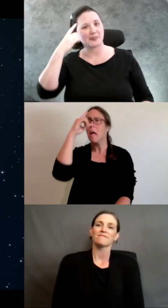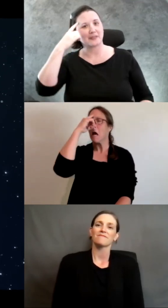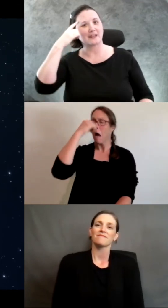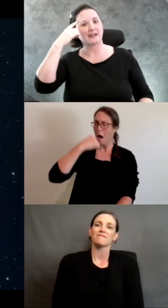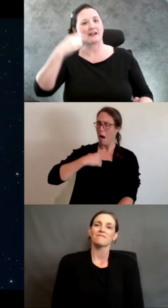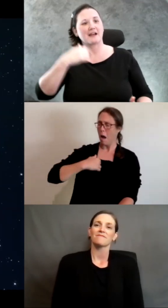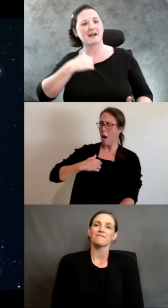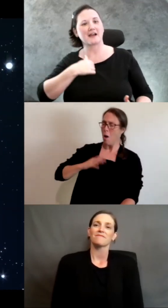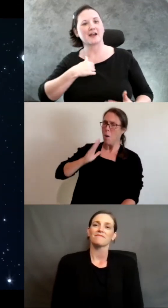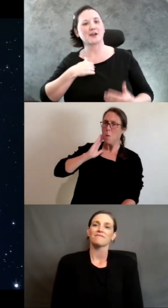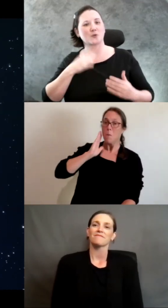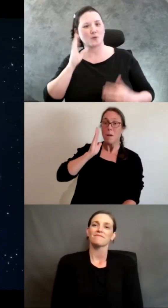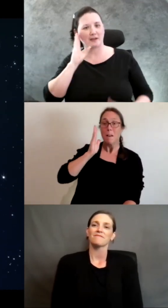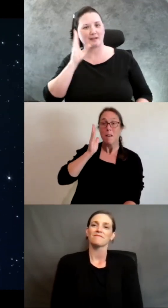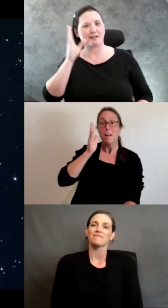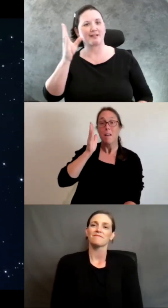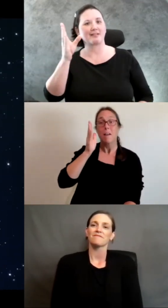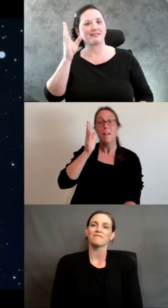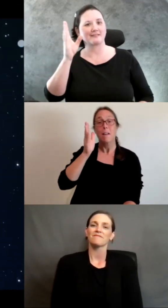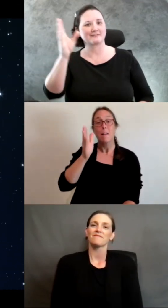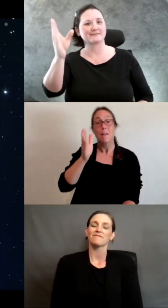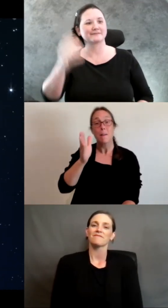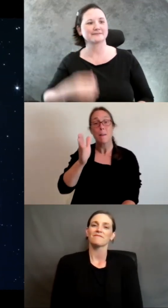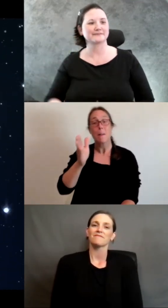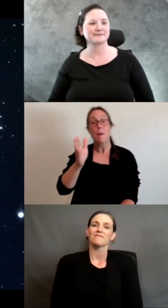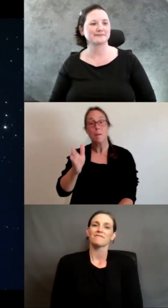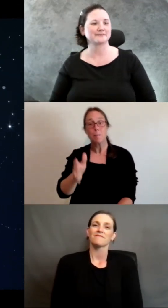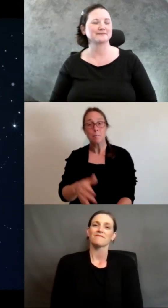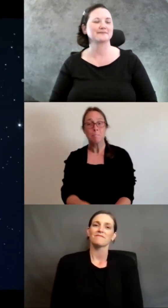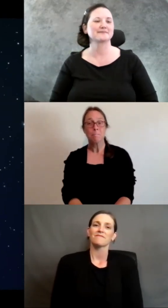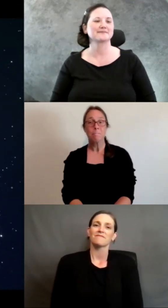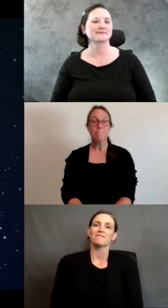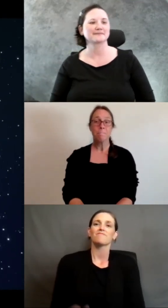think I will